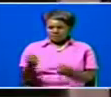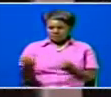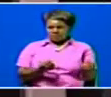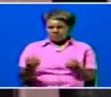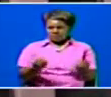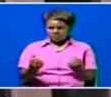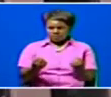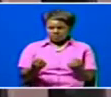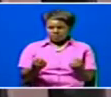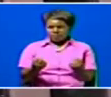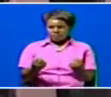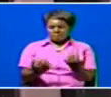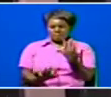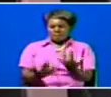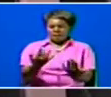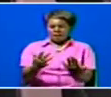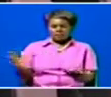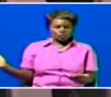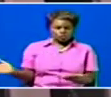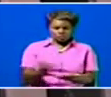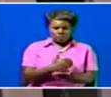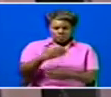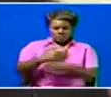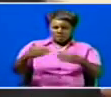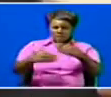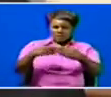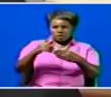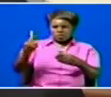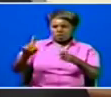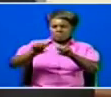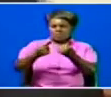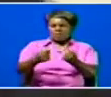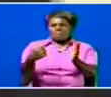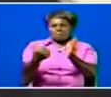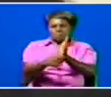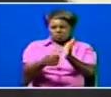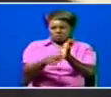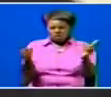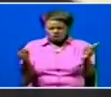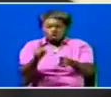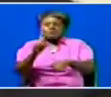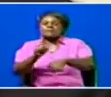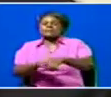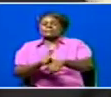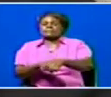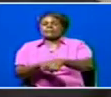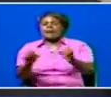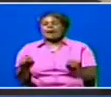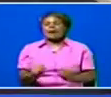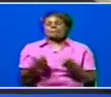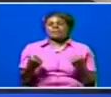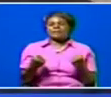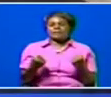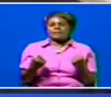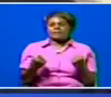Prado model, was completely burned and one building destroyed. The hell broke loose within a very short span of time.